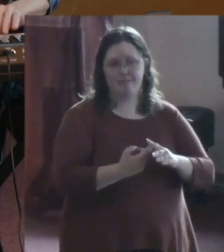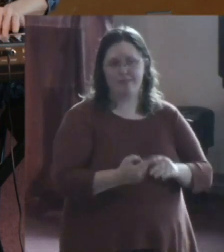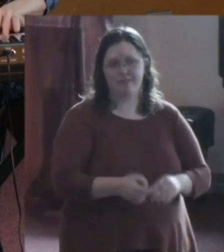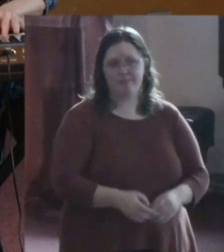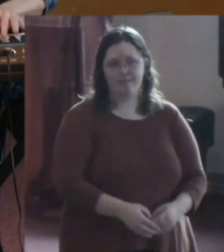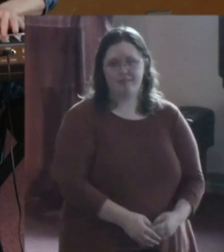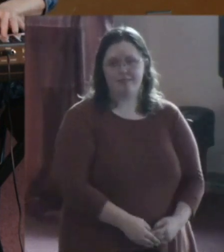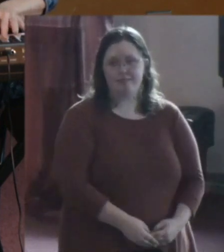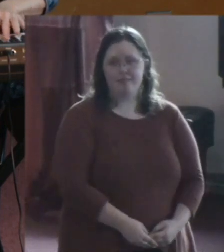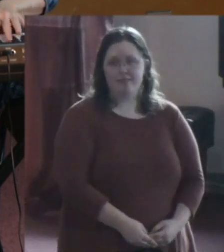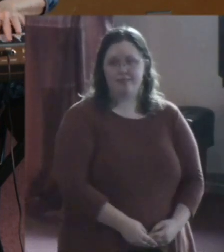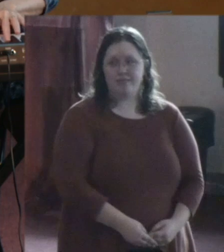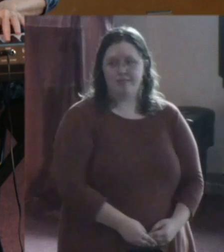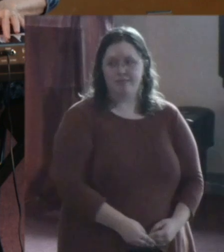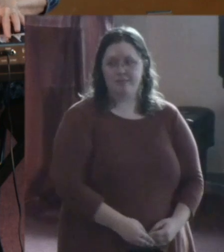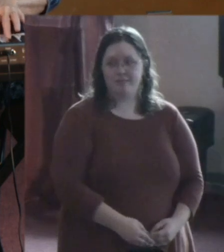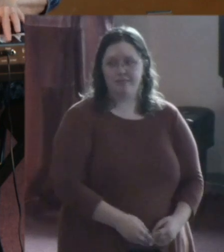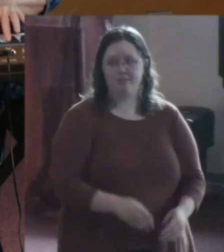begins.